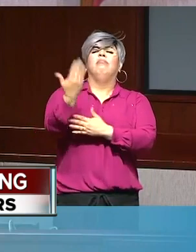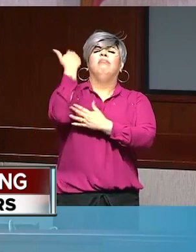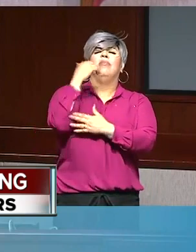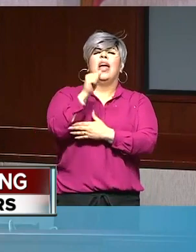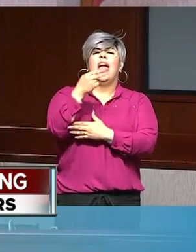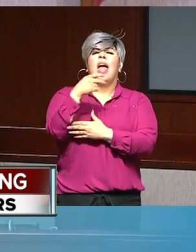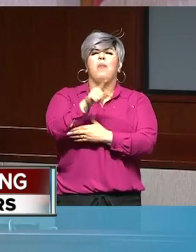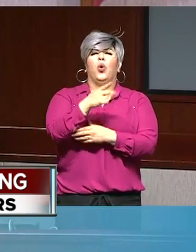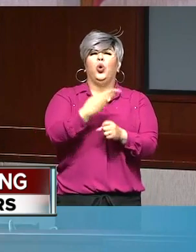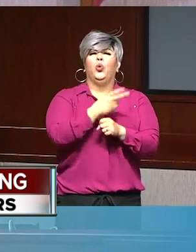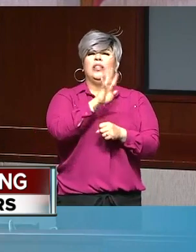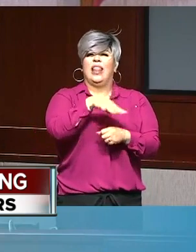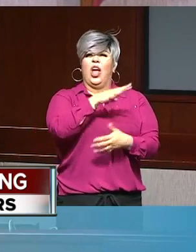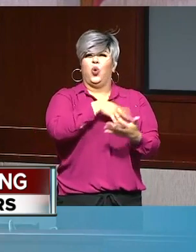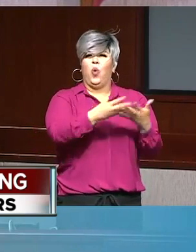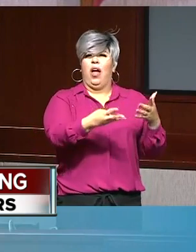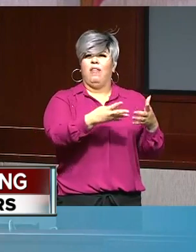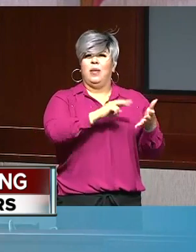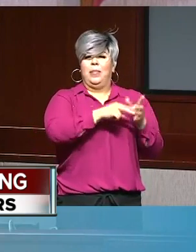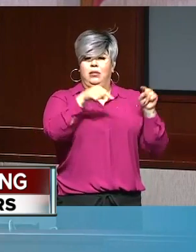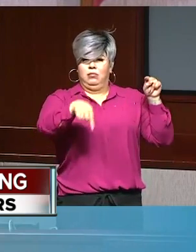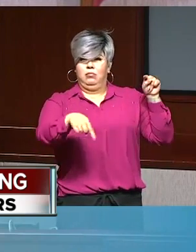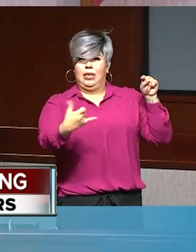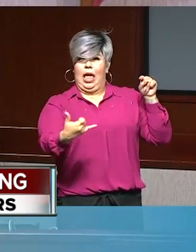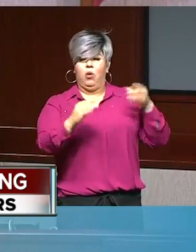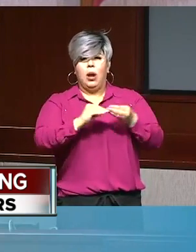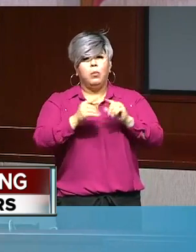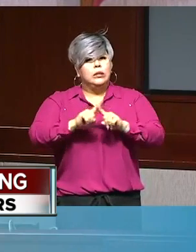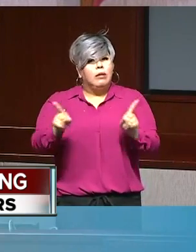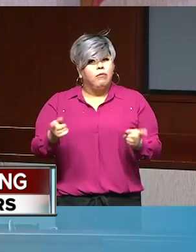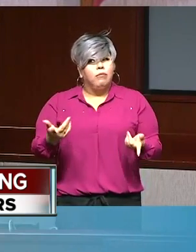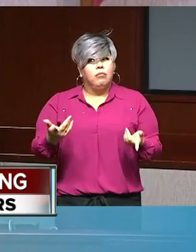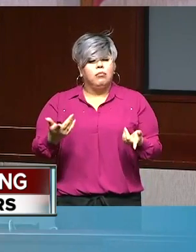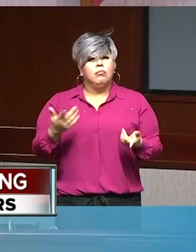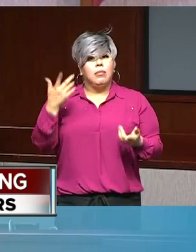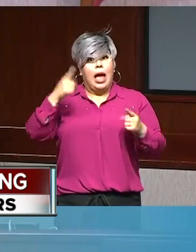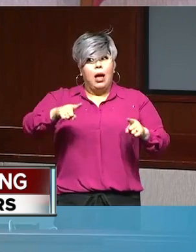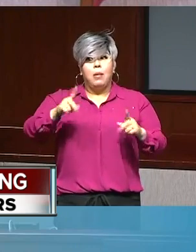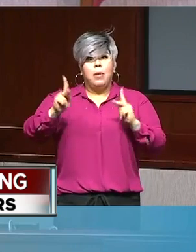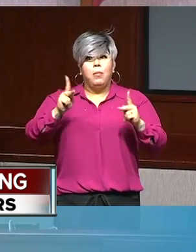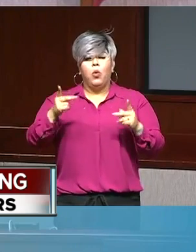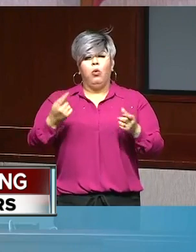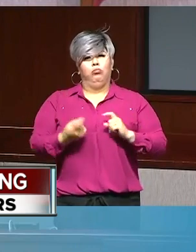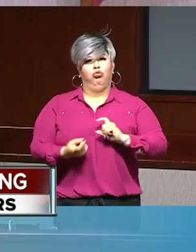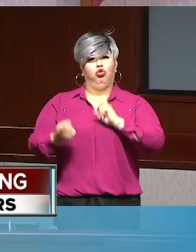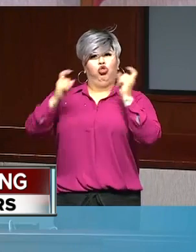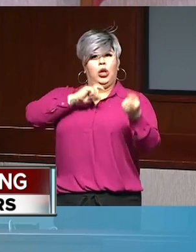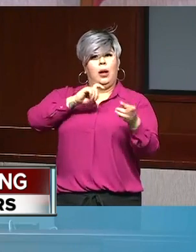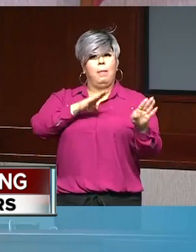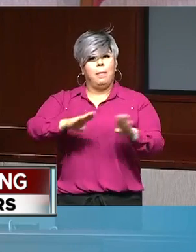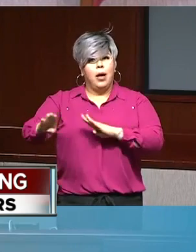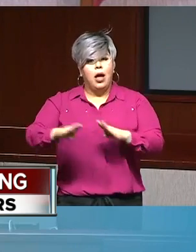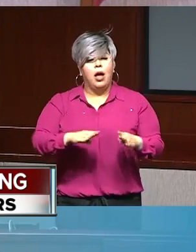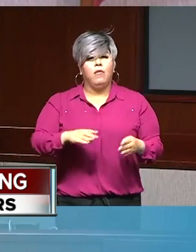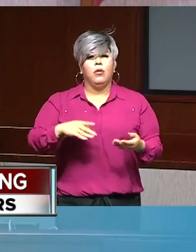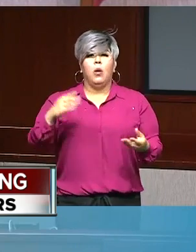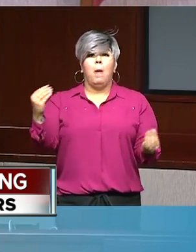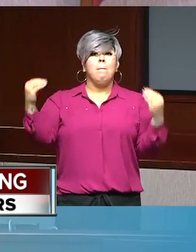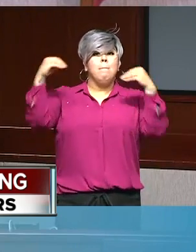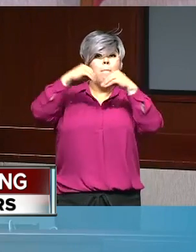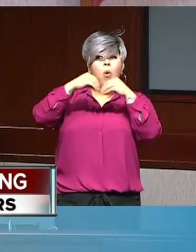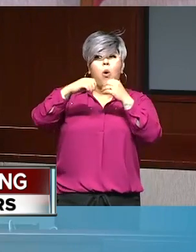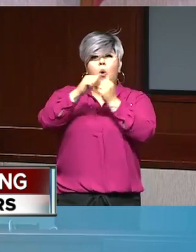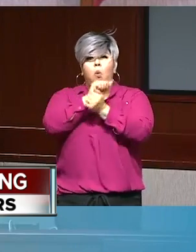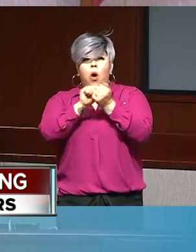significant crisis mode. People acted, people made good personal choices, they washed their hands, they did all that was